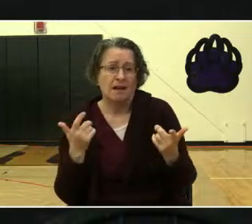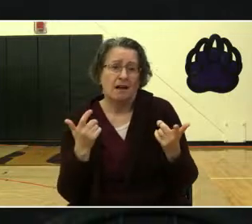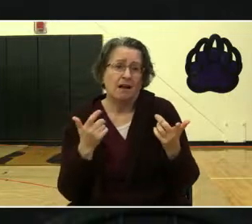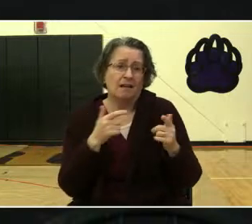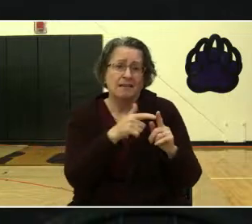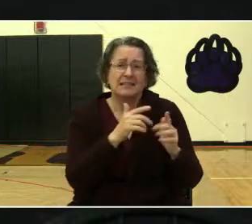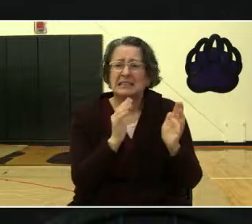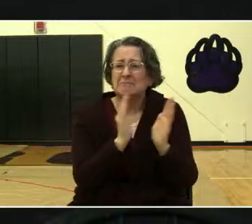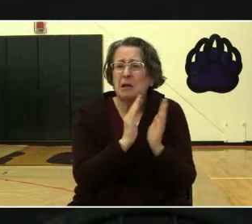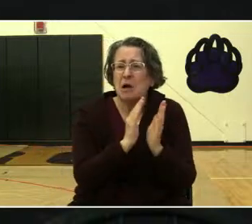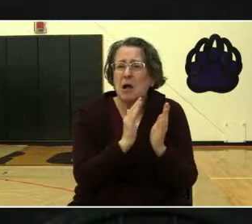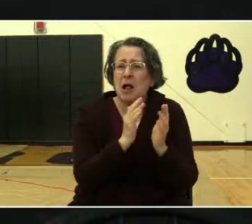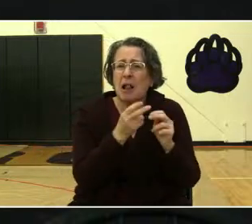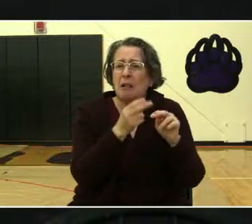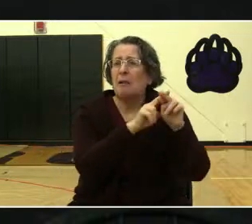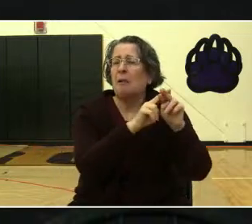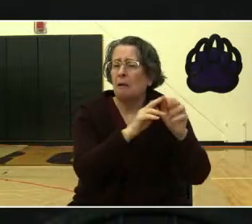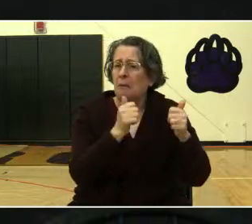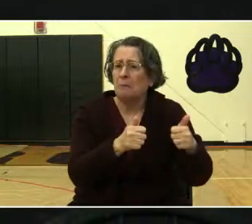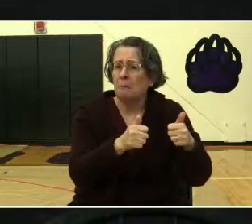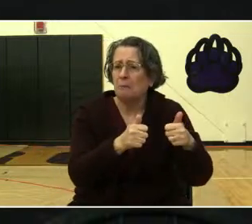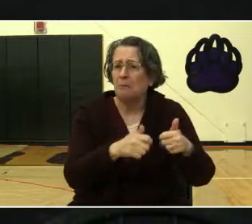you Miss